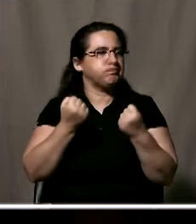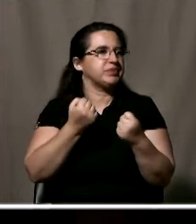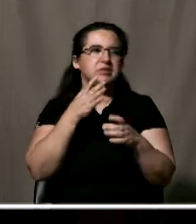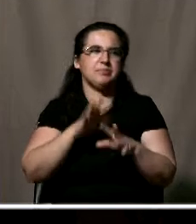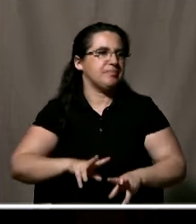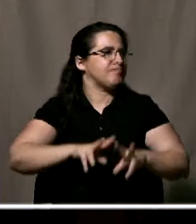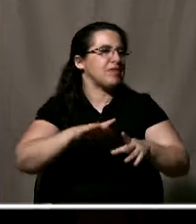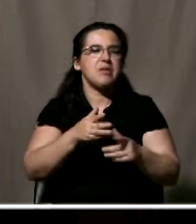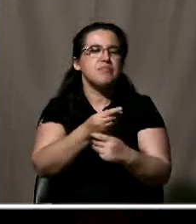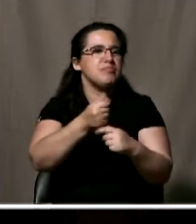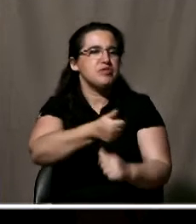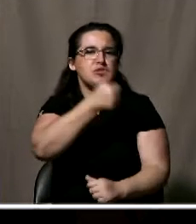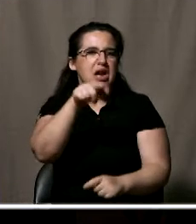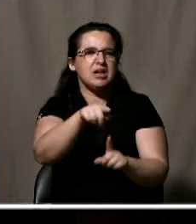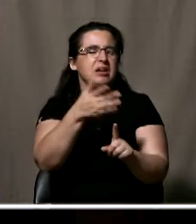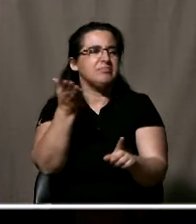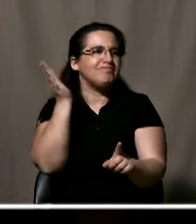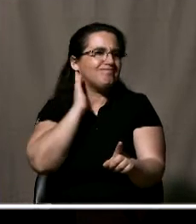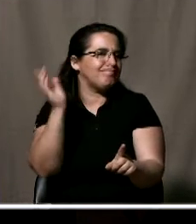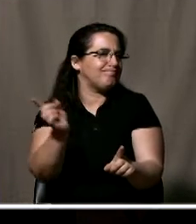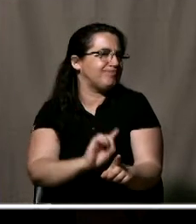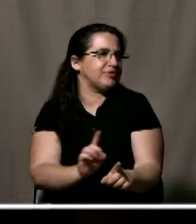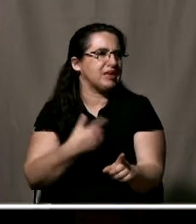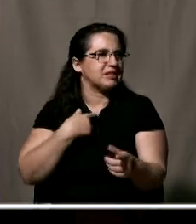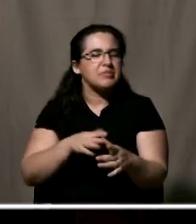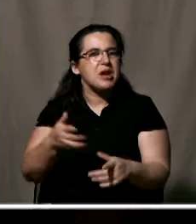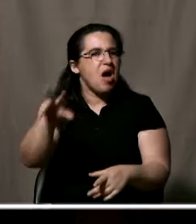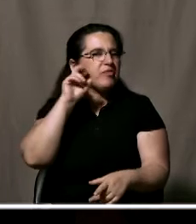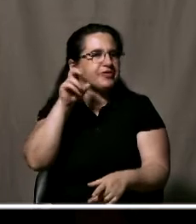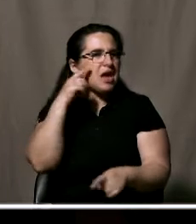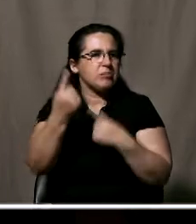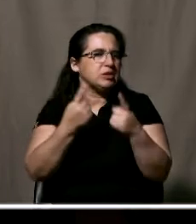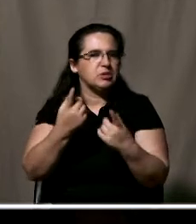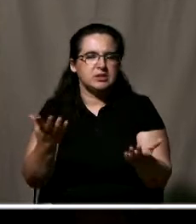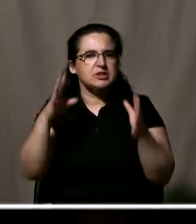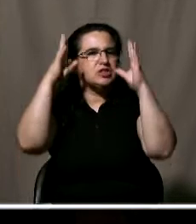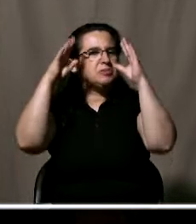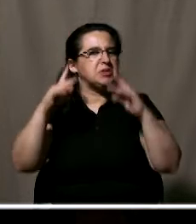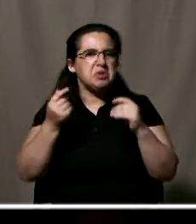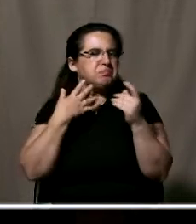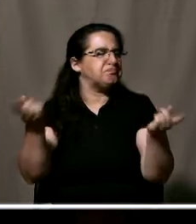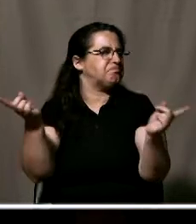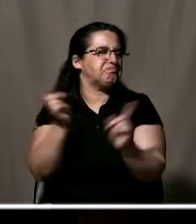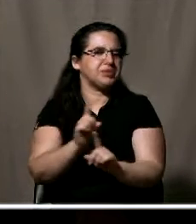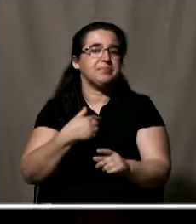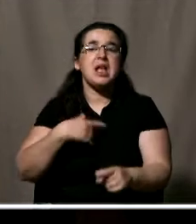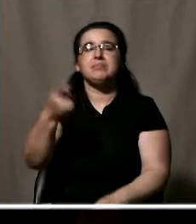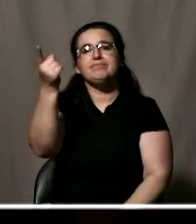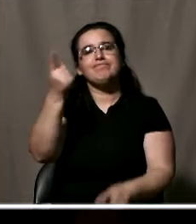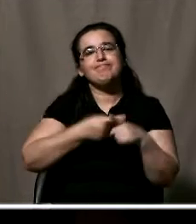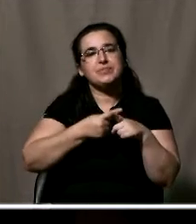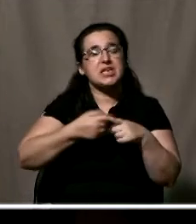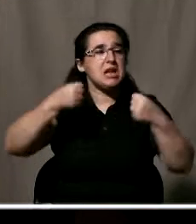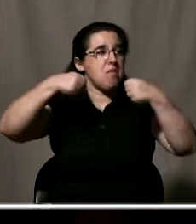interested in spiritual things Ele não estava at all. Interessado de todo nas coisas espirituais. He was interested in motorcycles, Ele estava interessado em